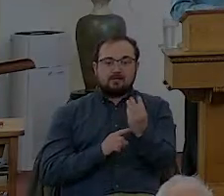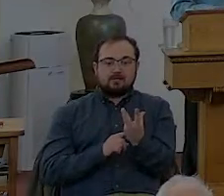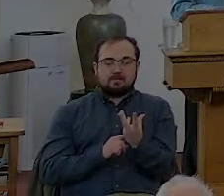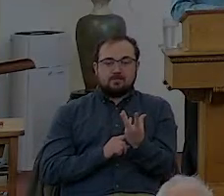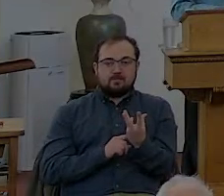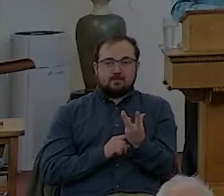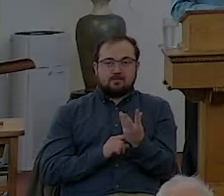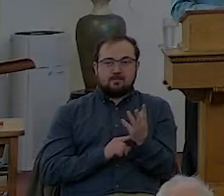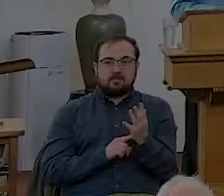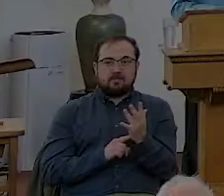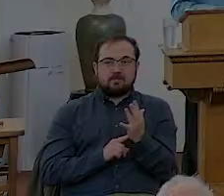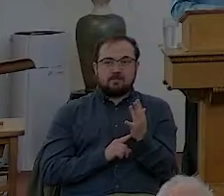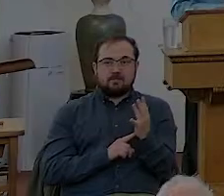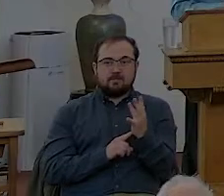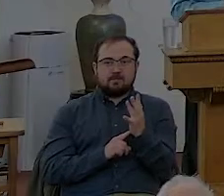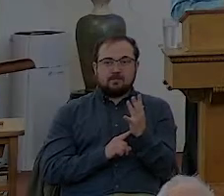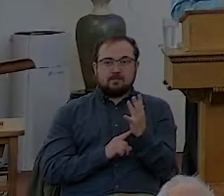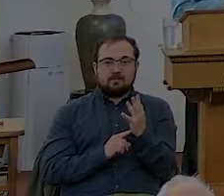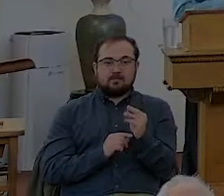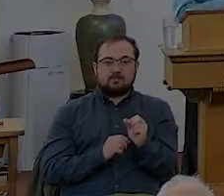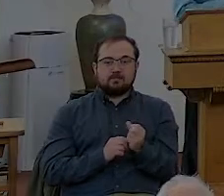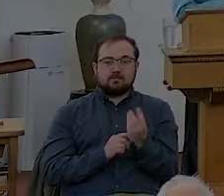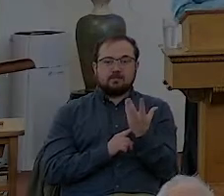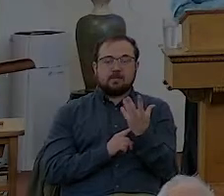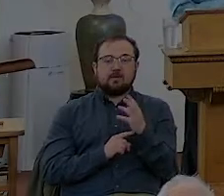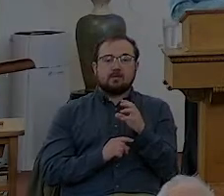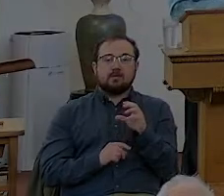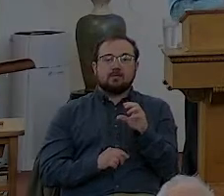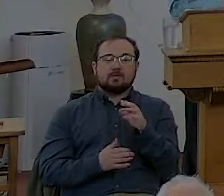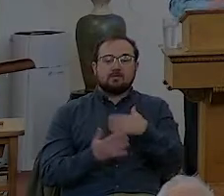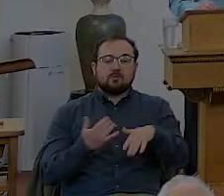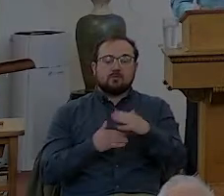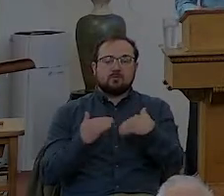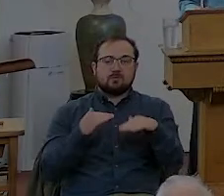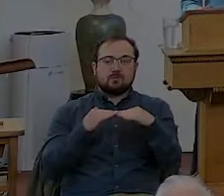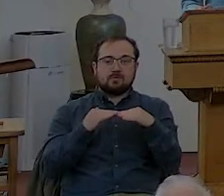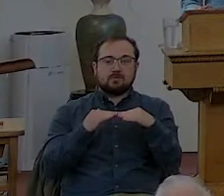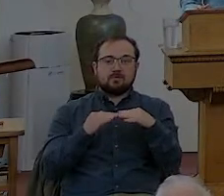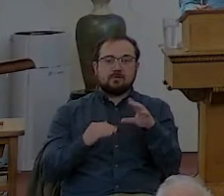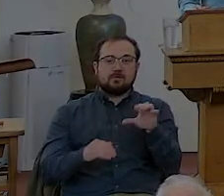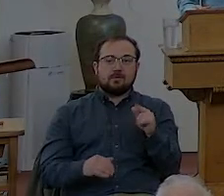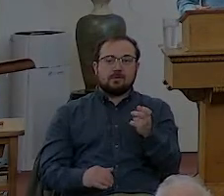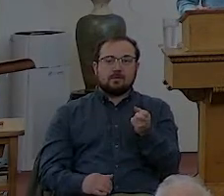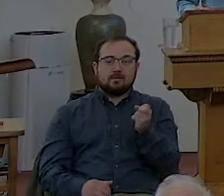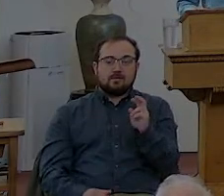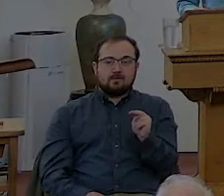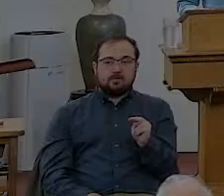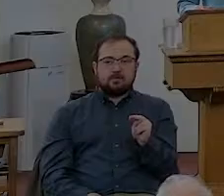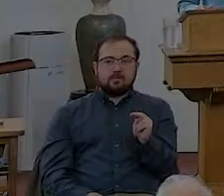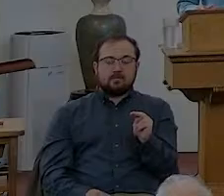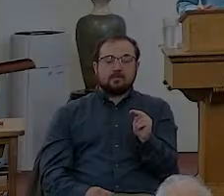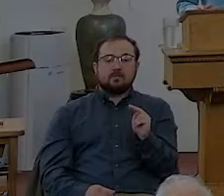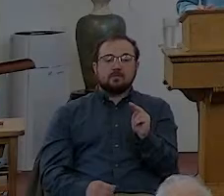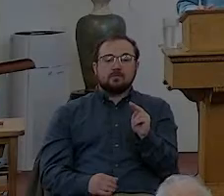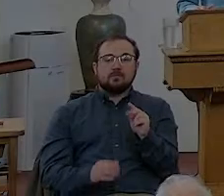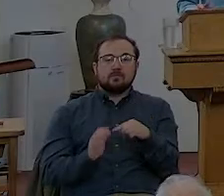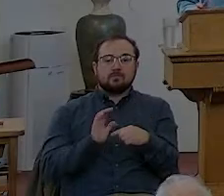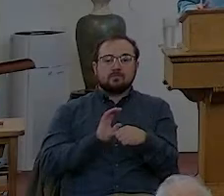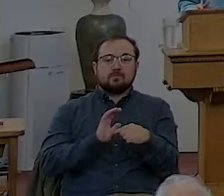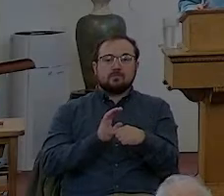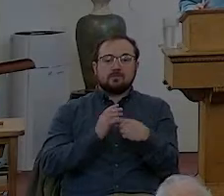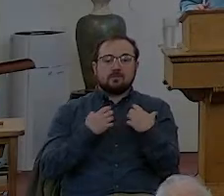and light the social justice lantern, representing the healing light of love that